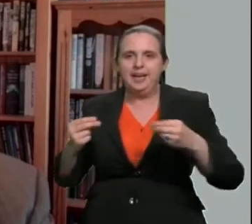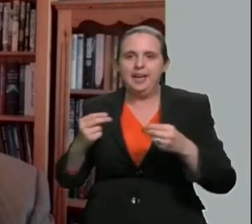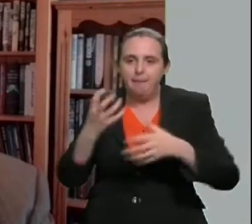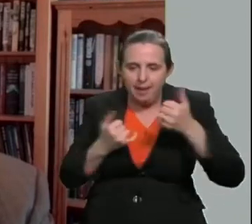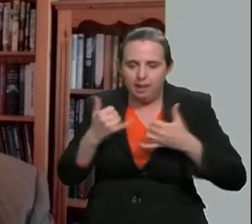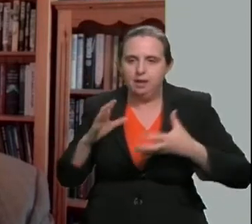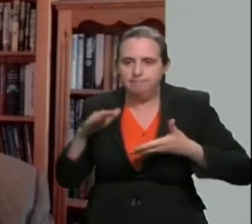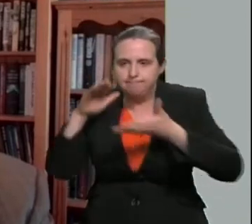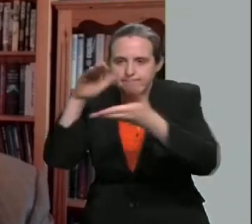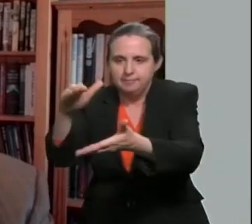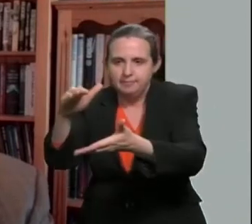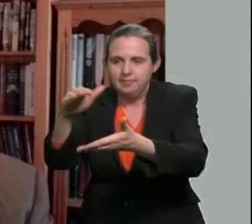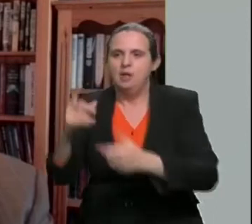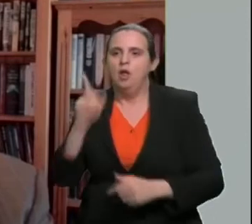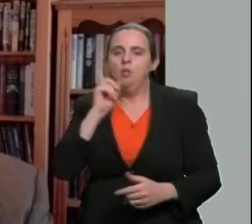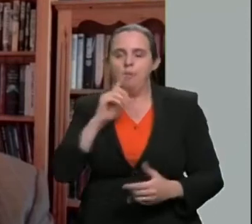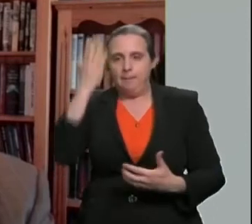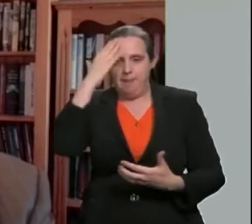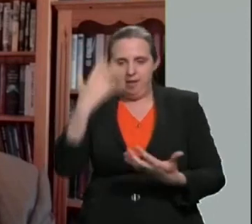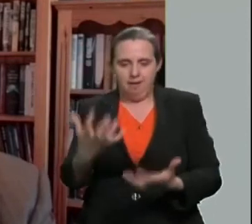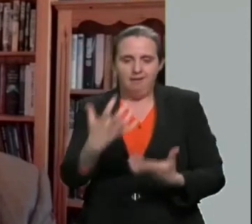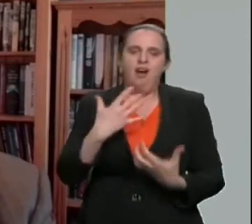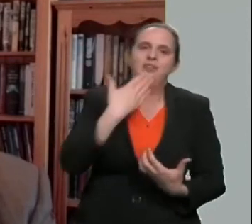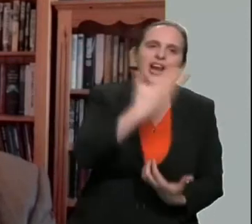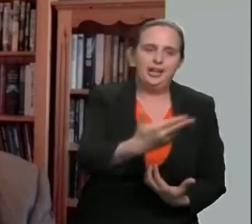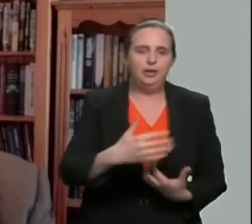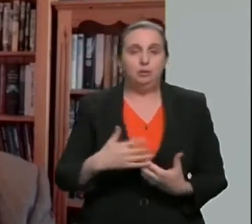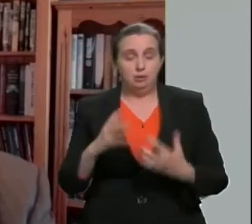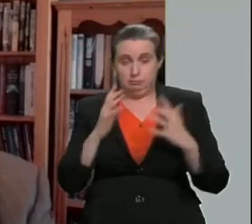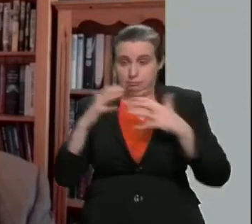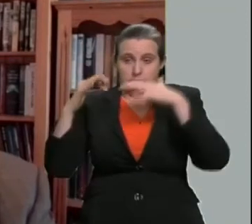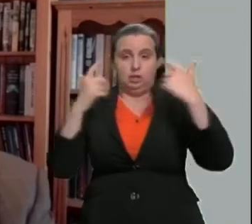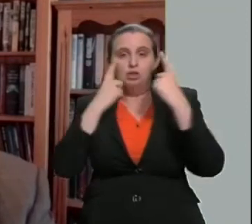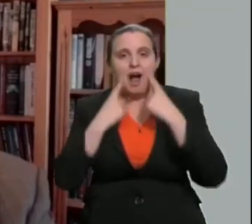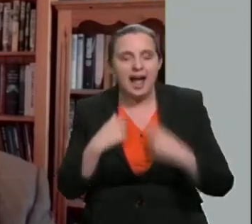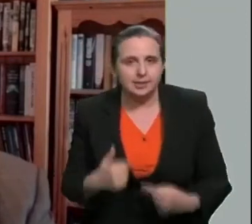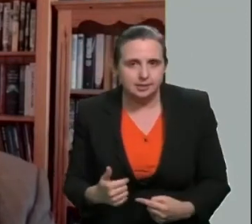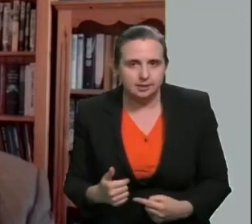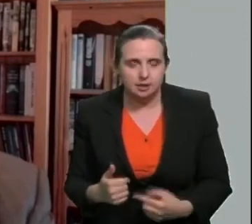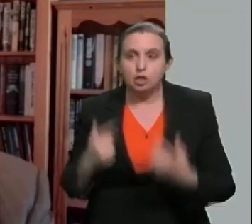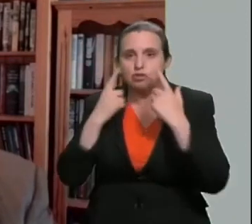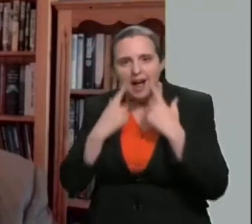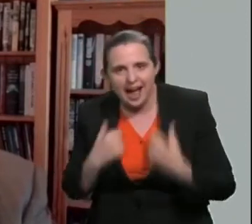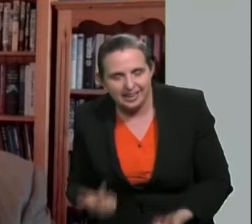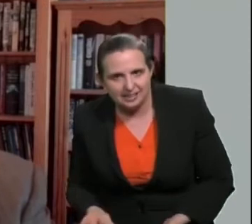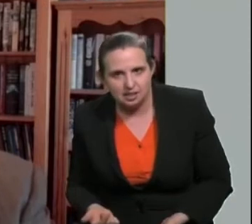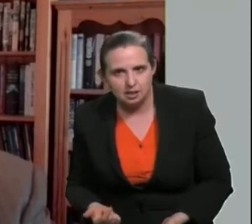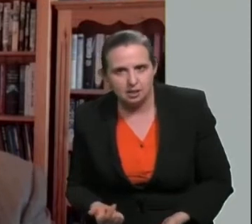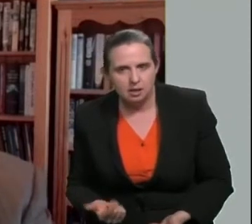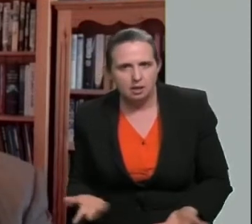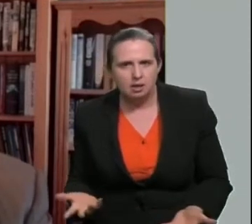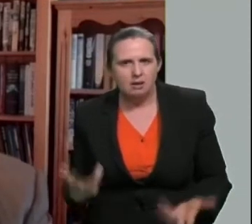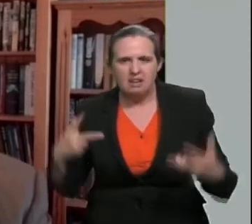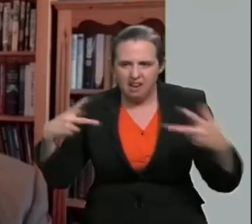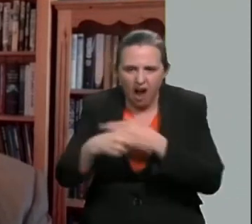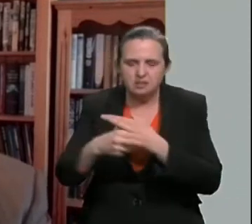Emily, a baby bank worker who's supporting families that the Tories have pushed into poverty through a decade of cuts. They don't need more